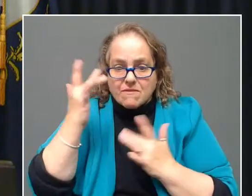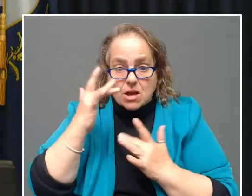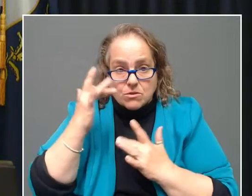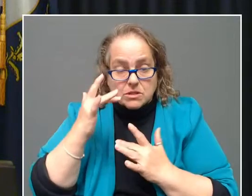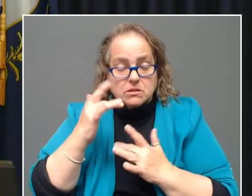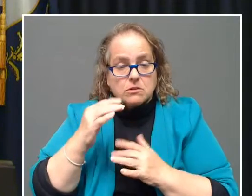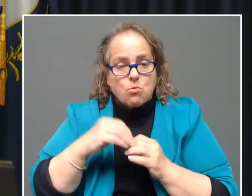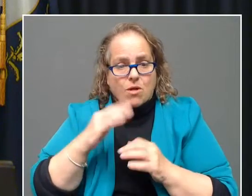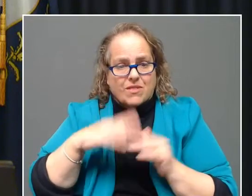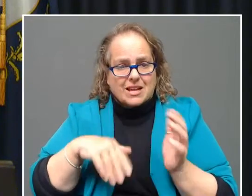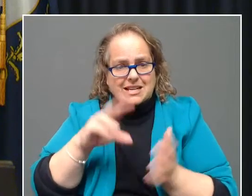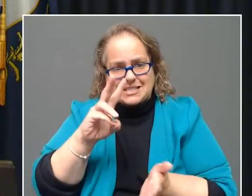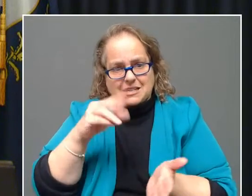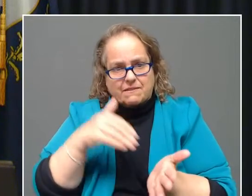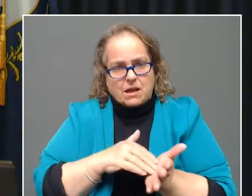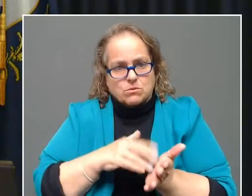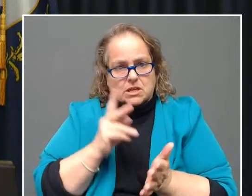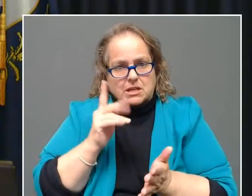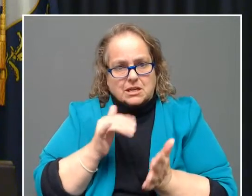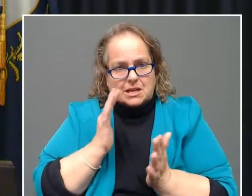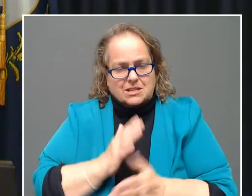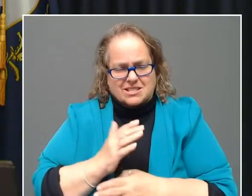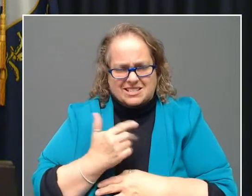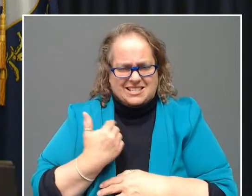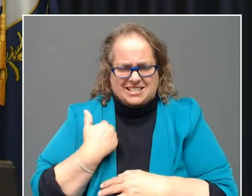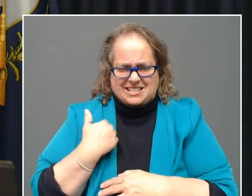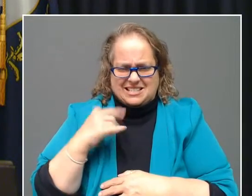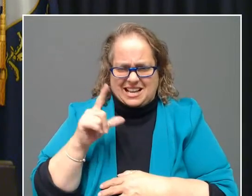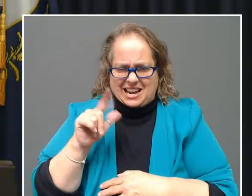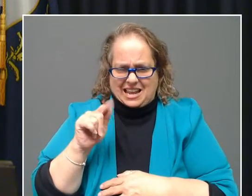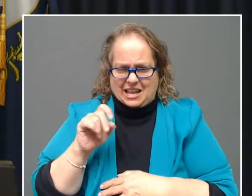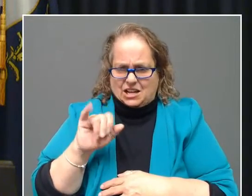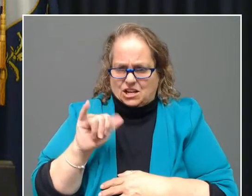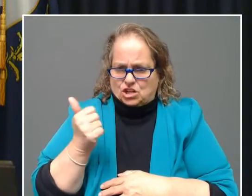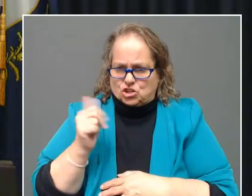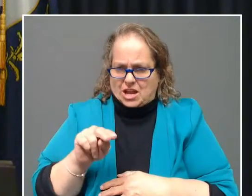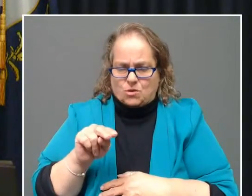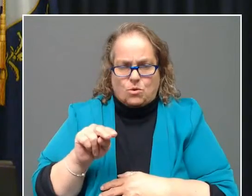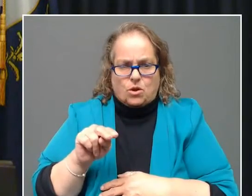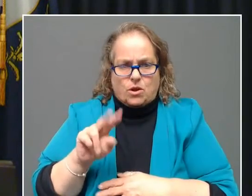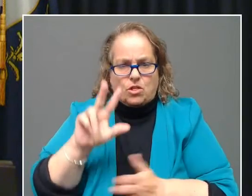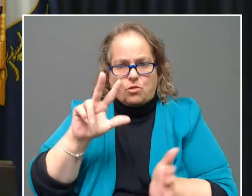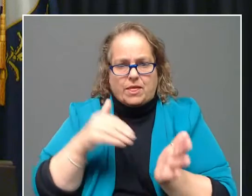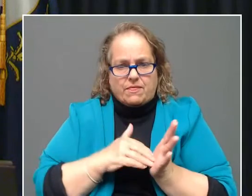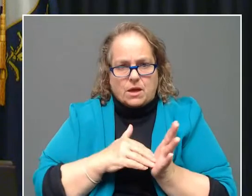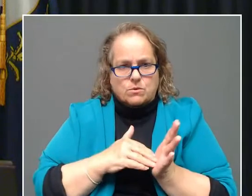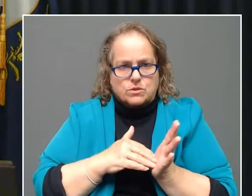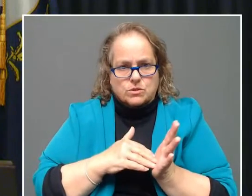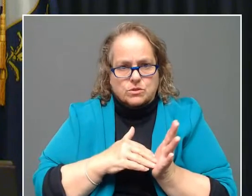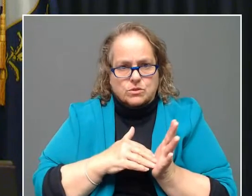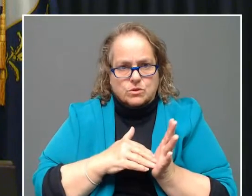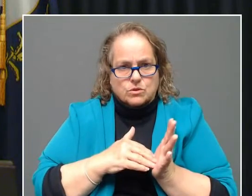It was just in late January when we crossed 3,000 Kentuckians lost to the virus, and that's when we began planting